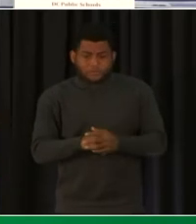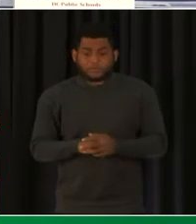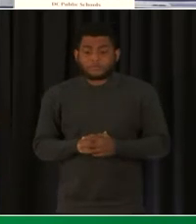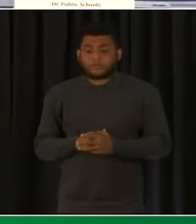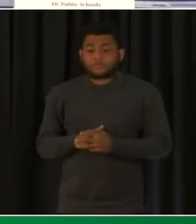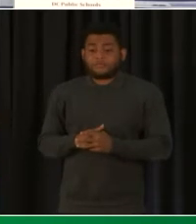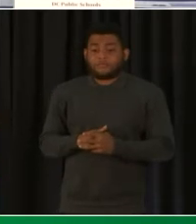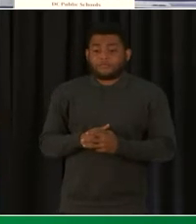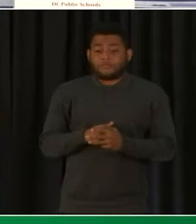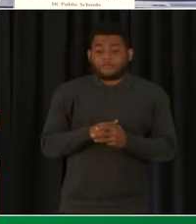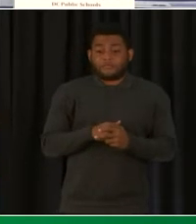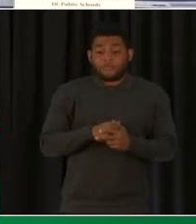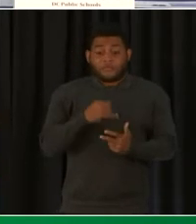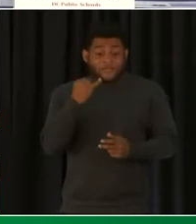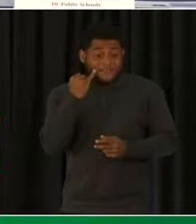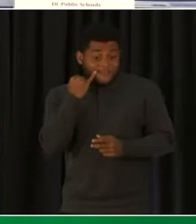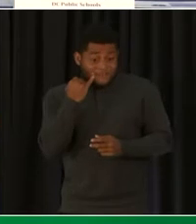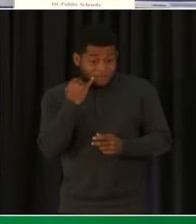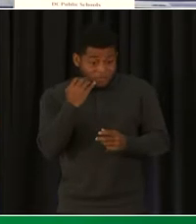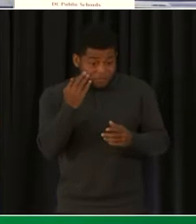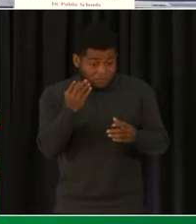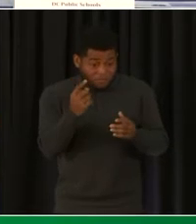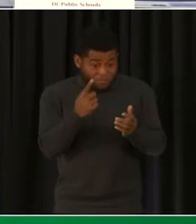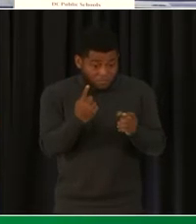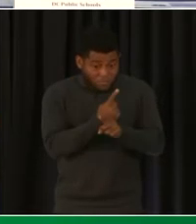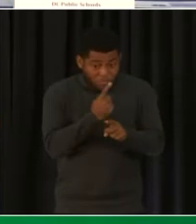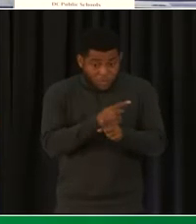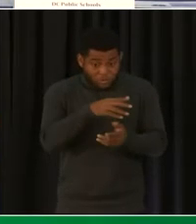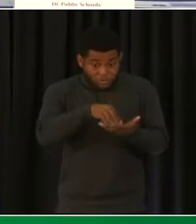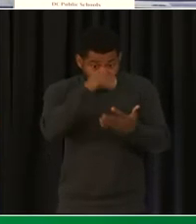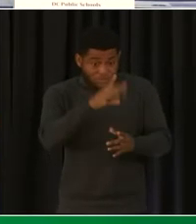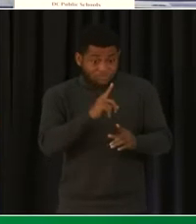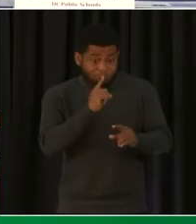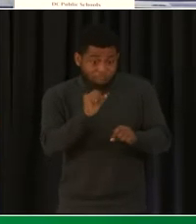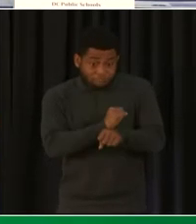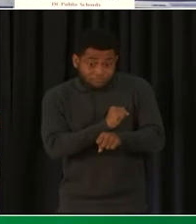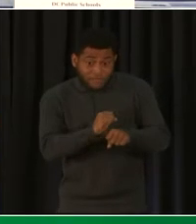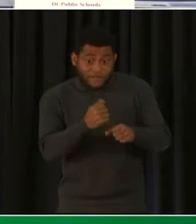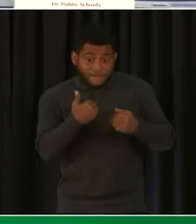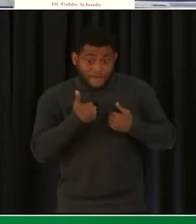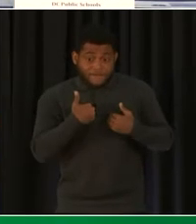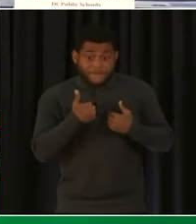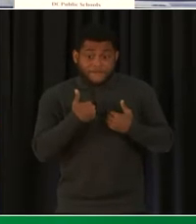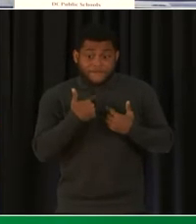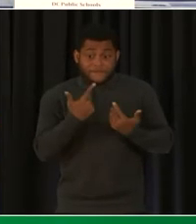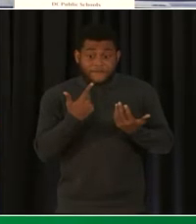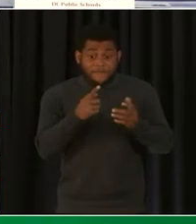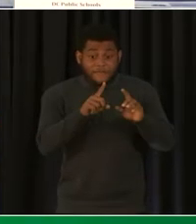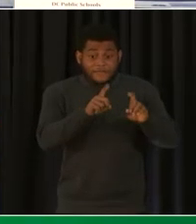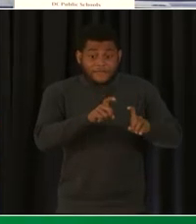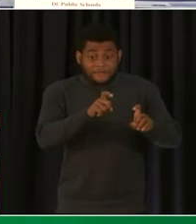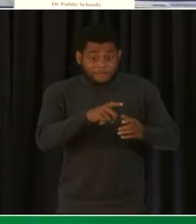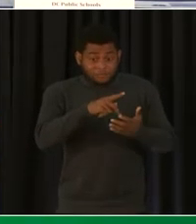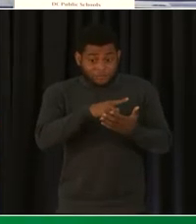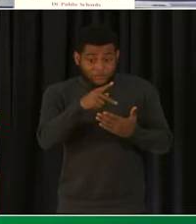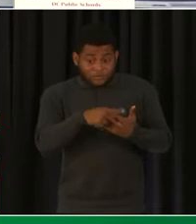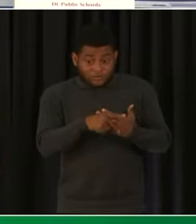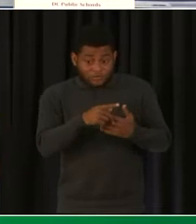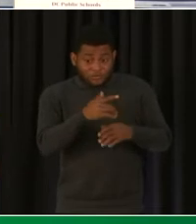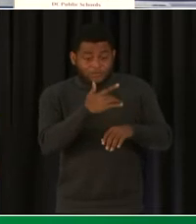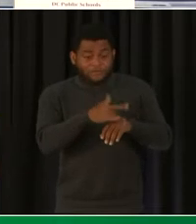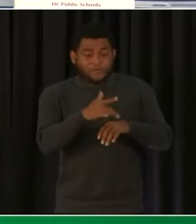if appropriate, and the student actually is opted into the testing program, they will